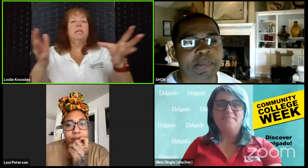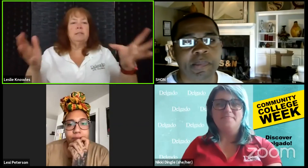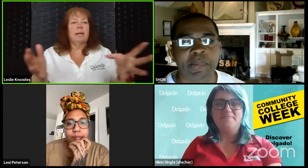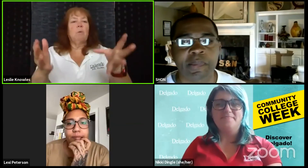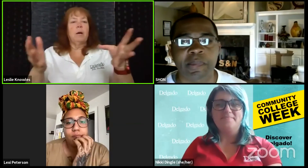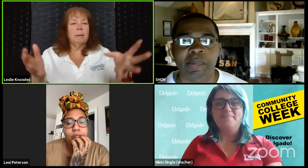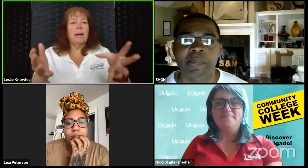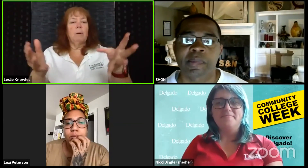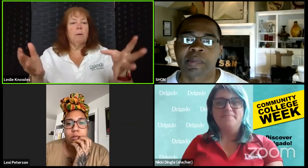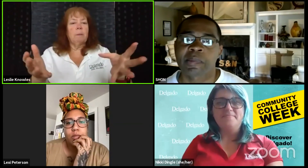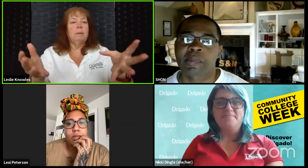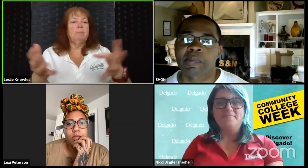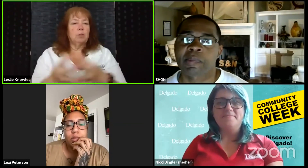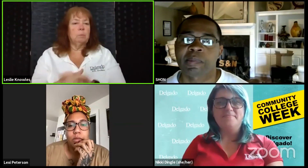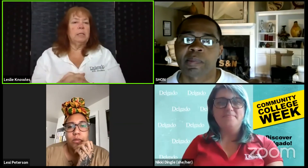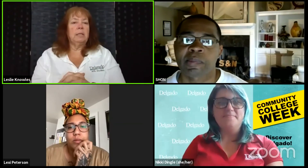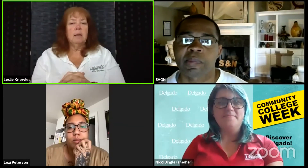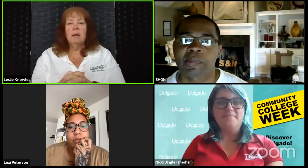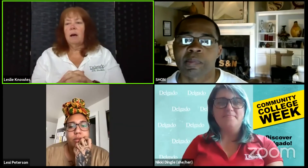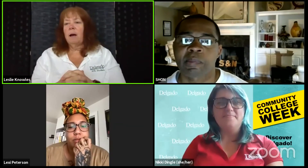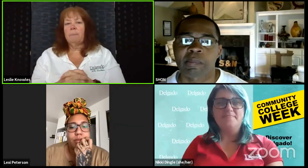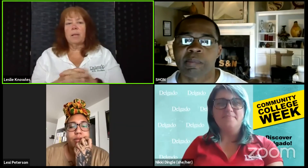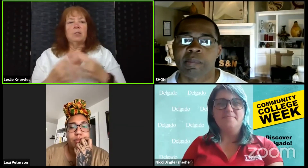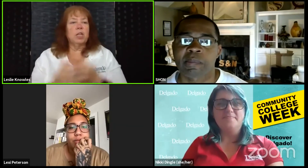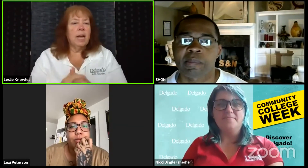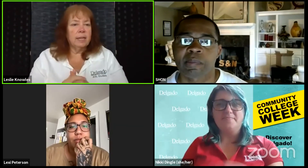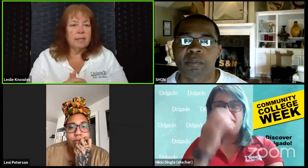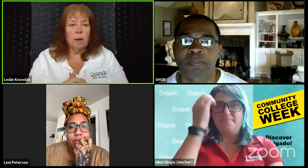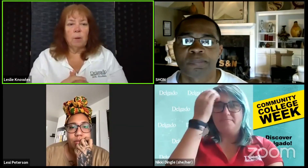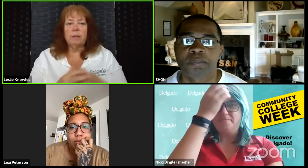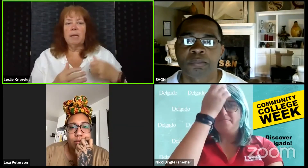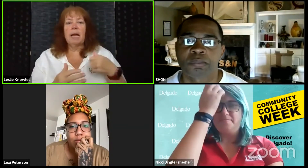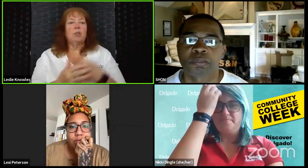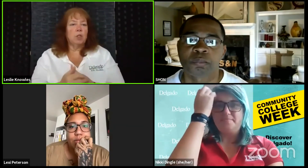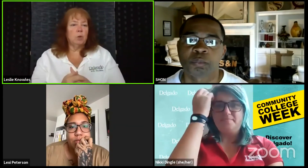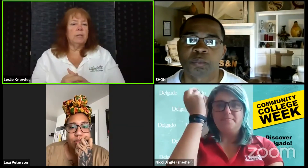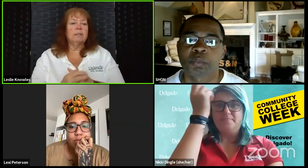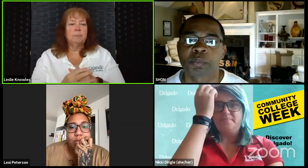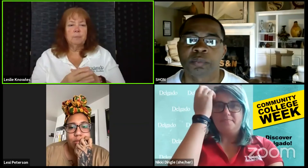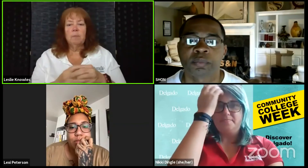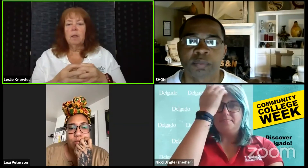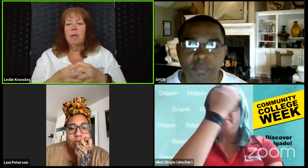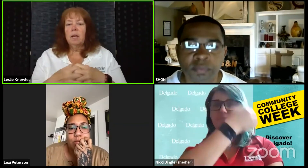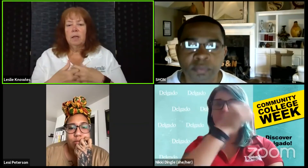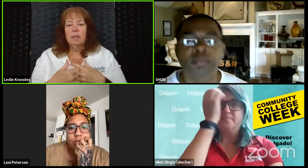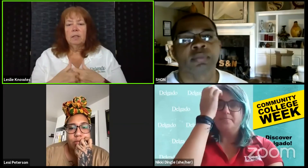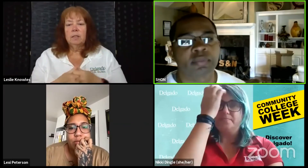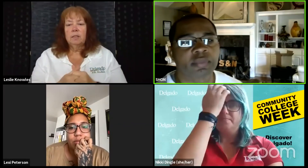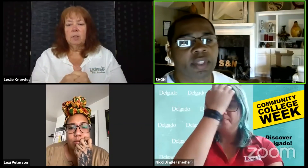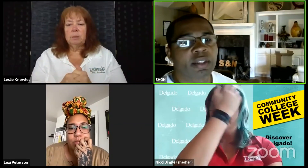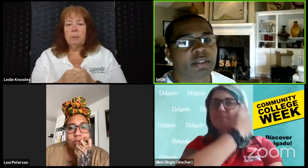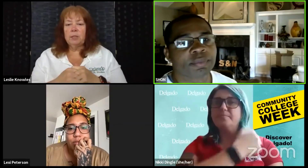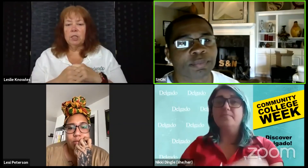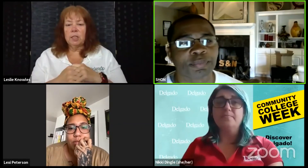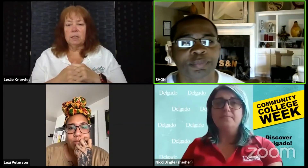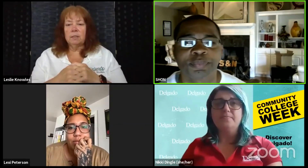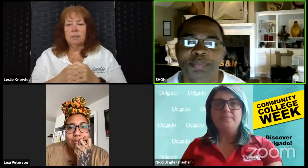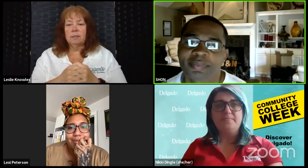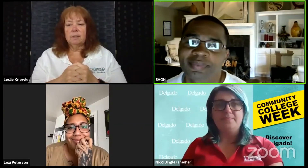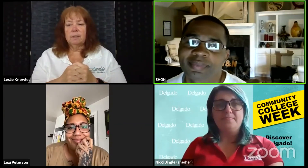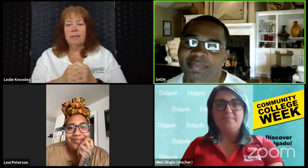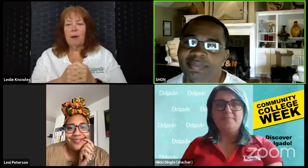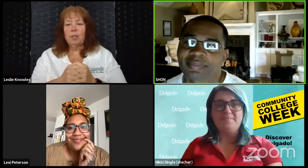yes, please. I want my people to be educated, and I want them to have the degrees. Thank So, you.